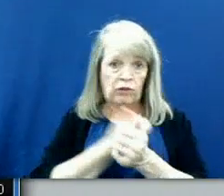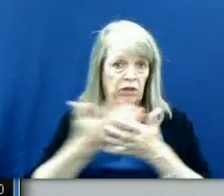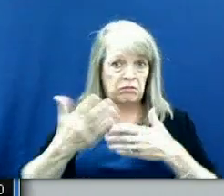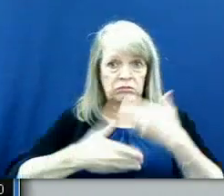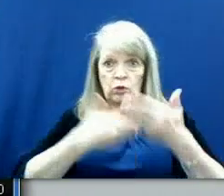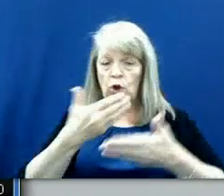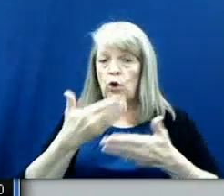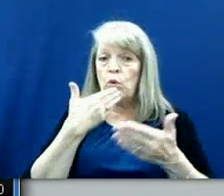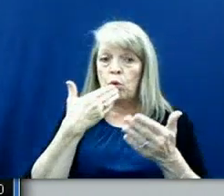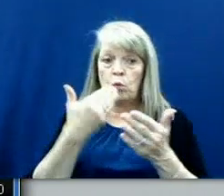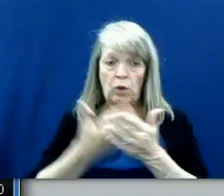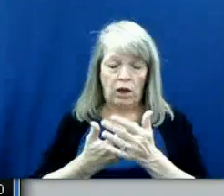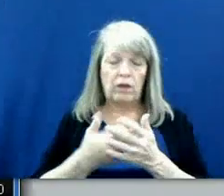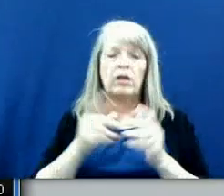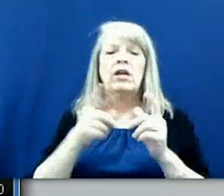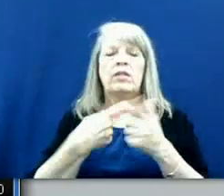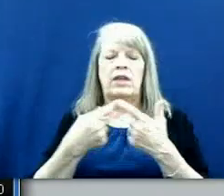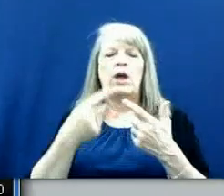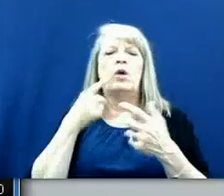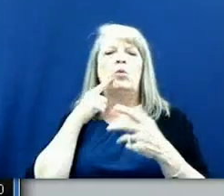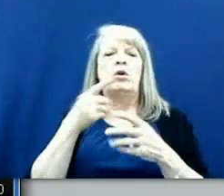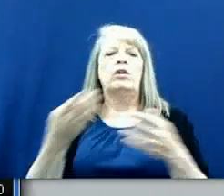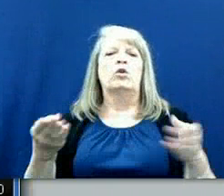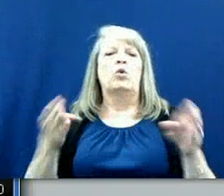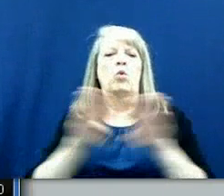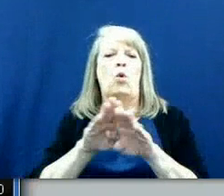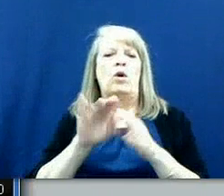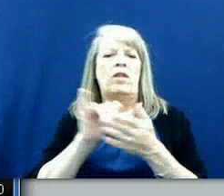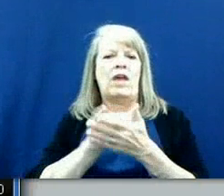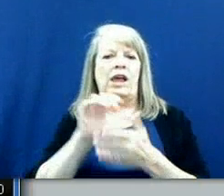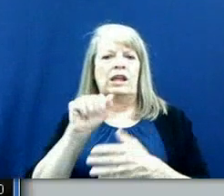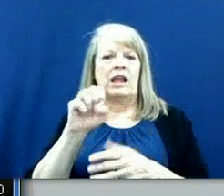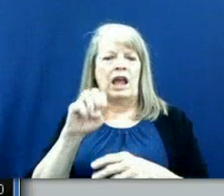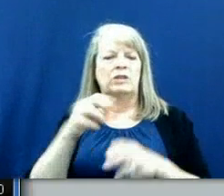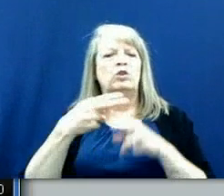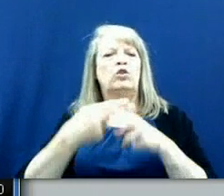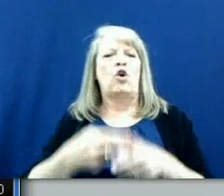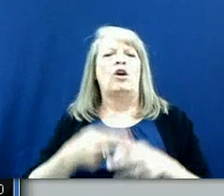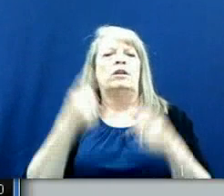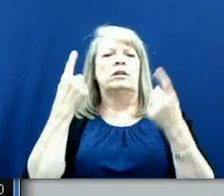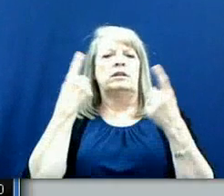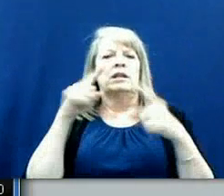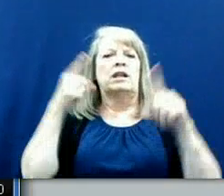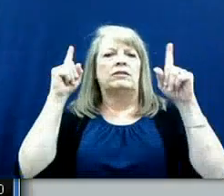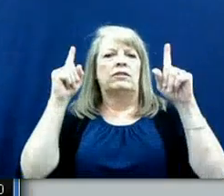case is closed as a successful rehabilitation.